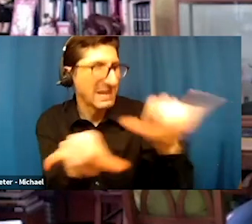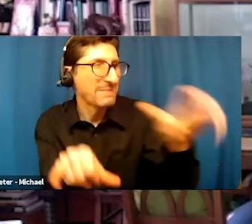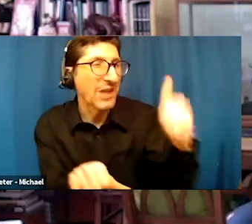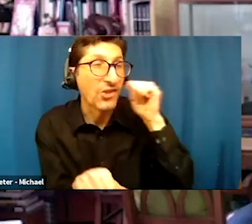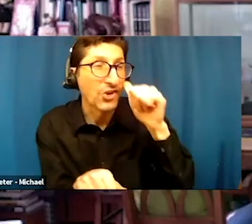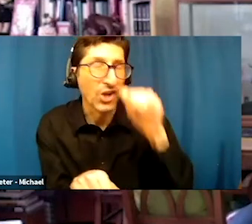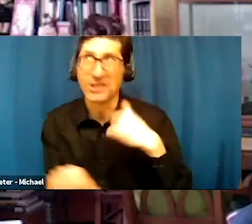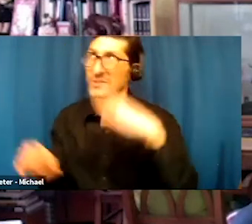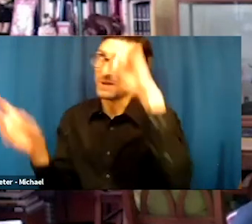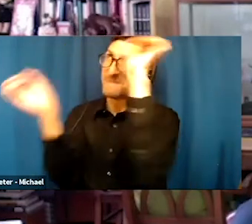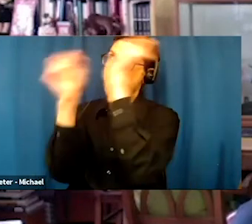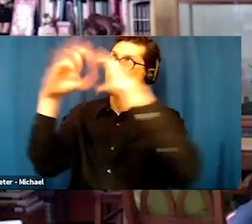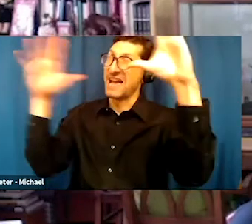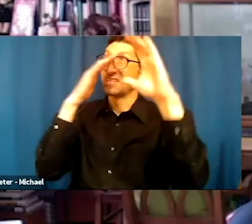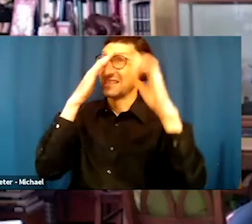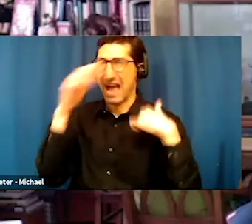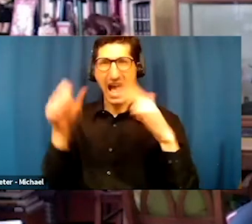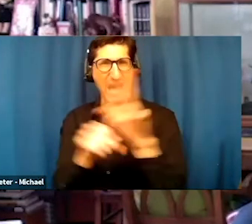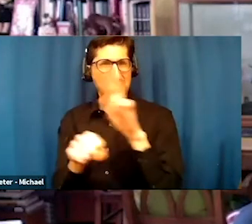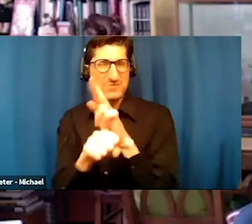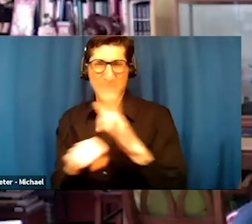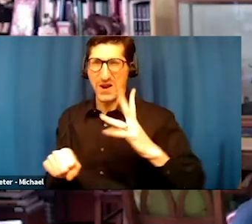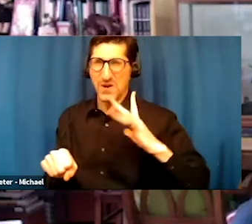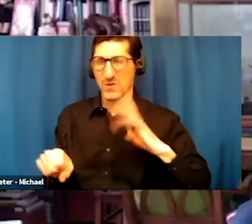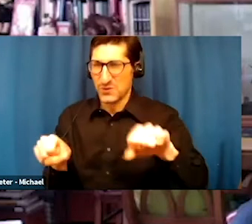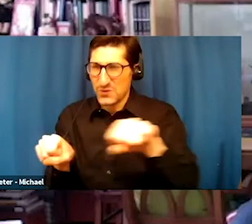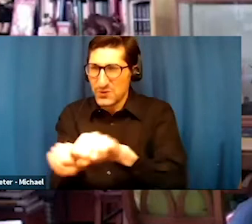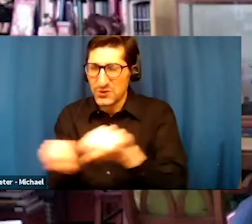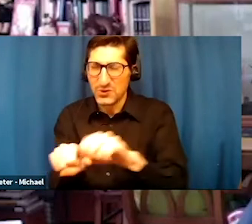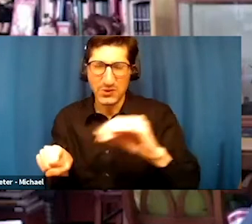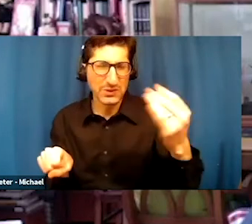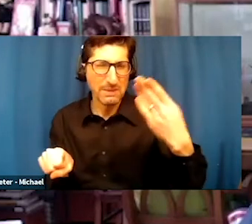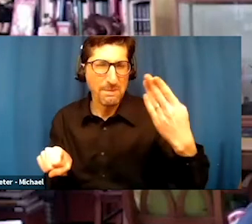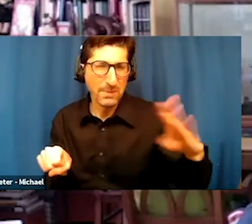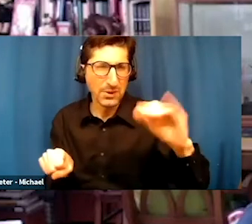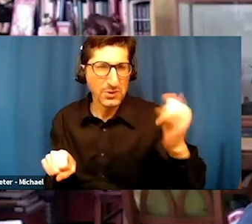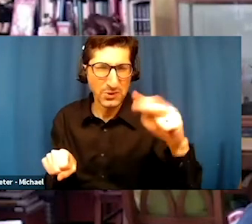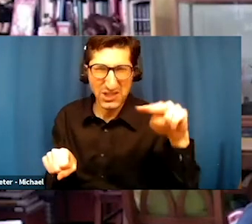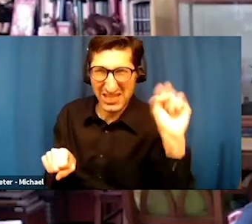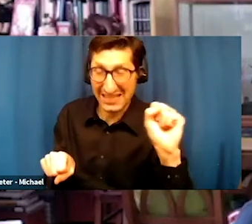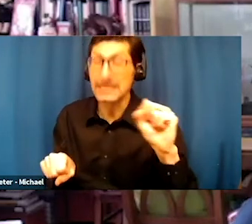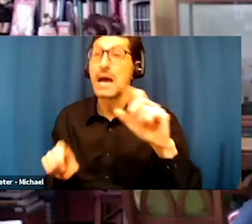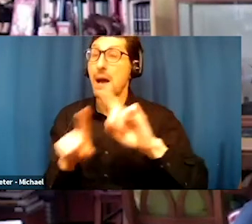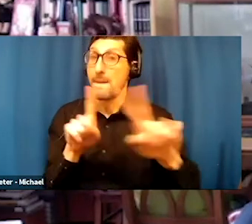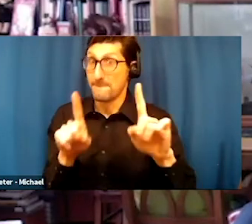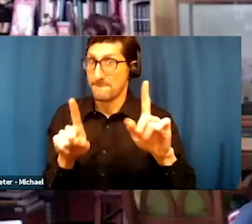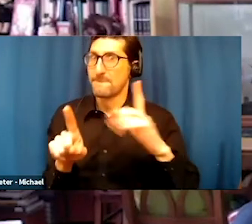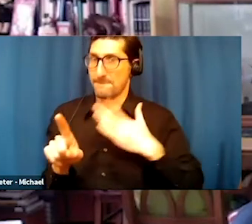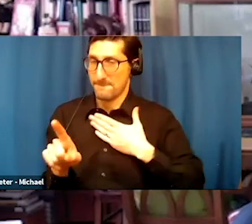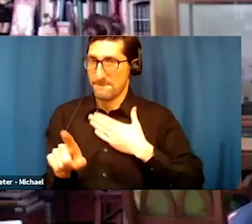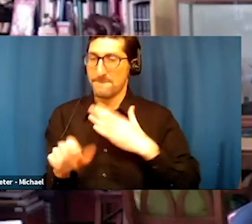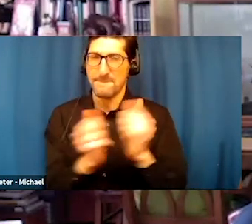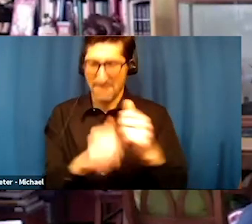wearing high-top sneakers and jeans just like Doug's. Only my jeans would have fringe and rhinestone